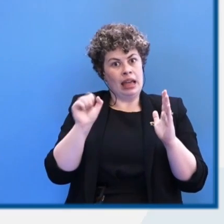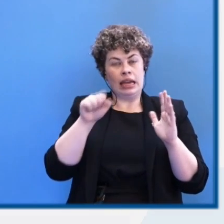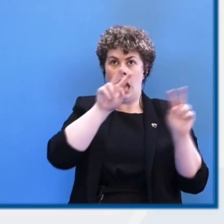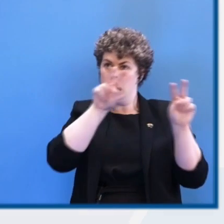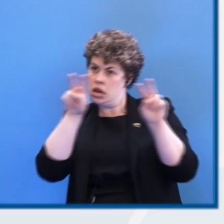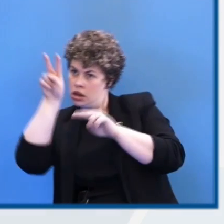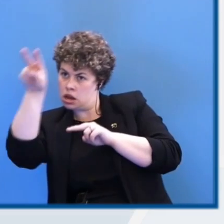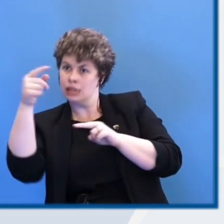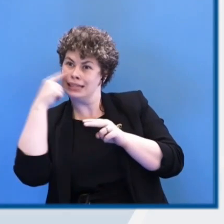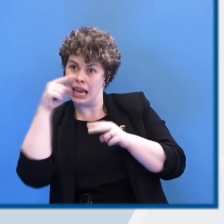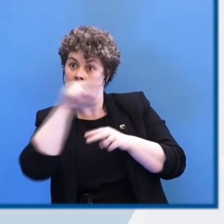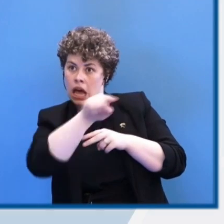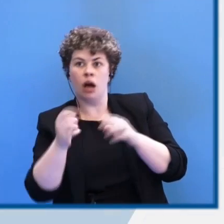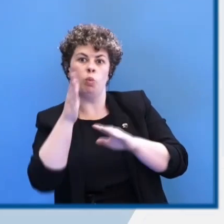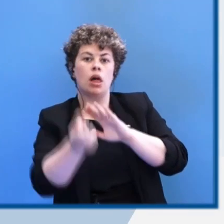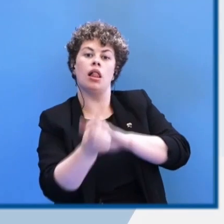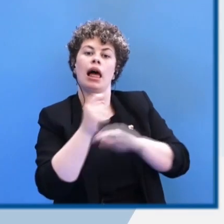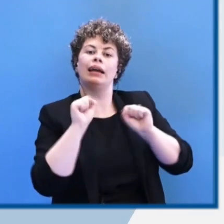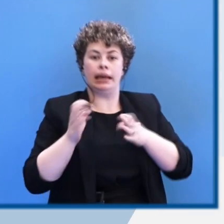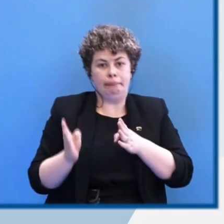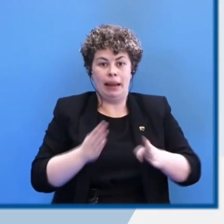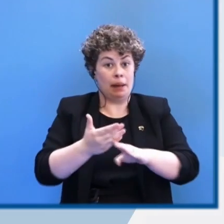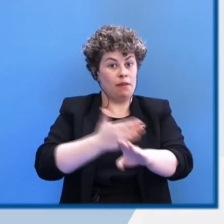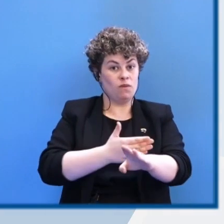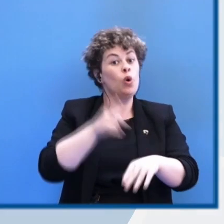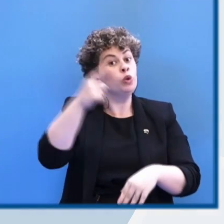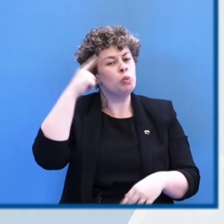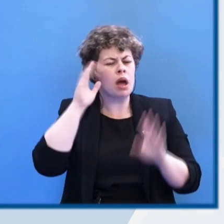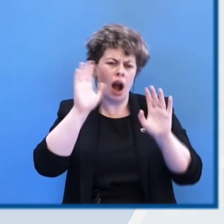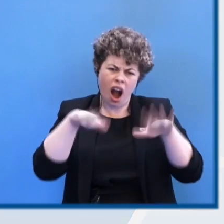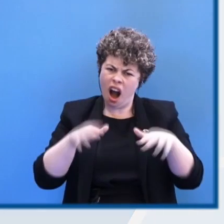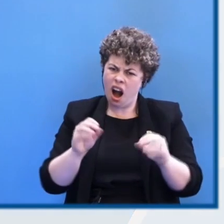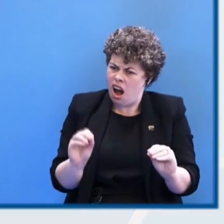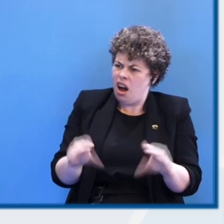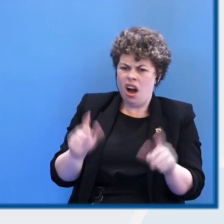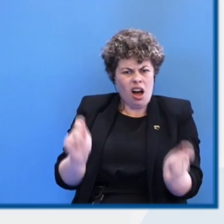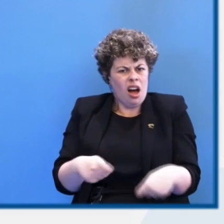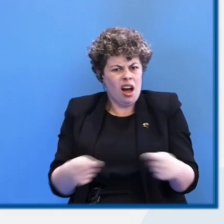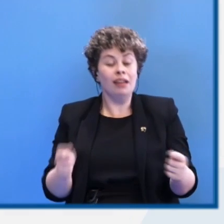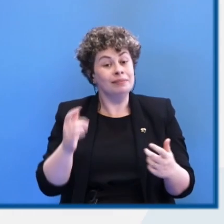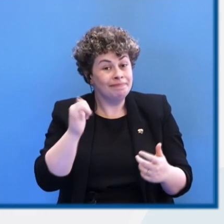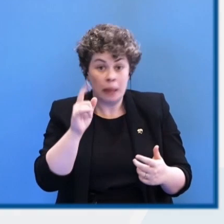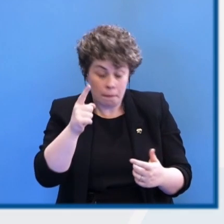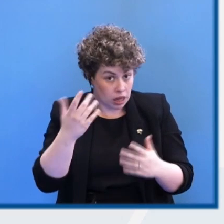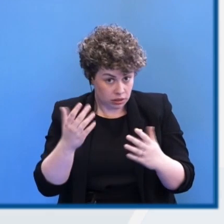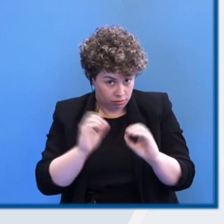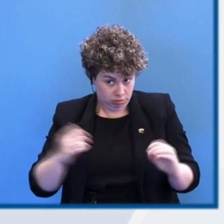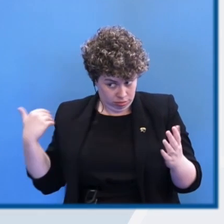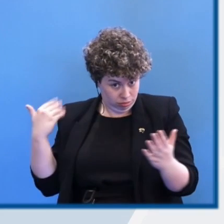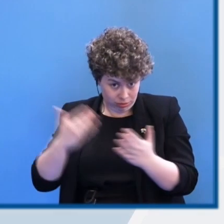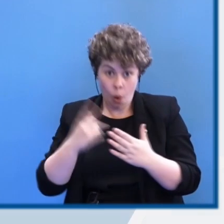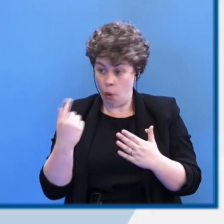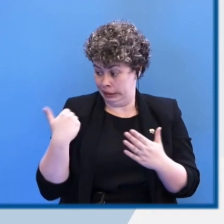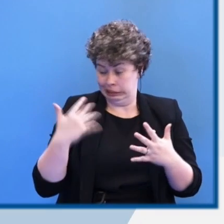gone. In Switzerland, we are currently pushing an initiative for the benefit of the UN and other